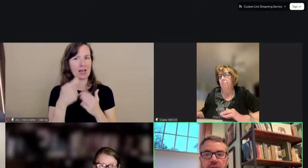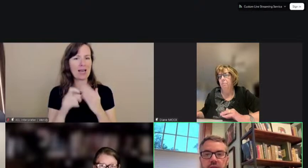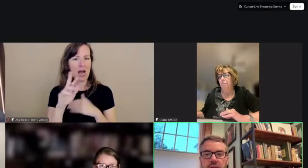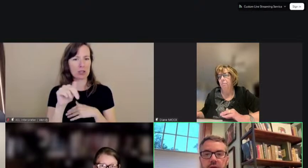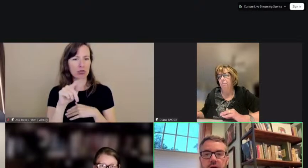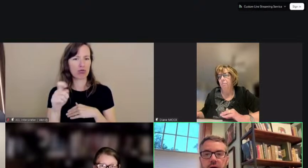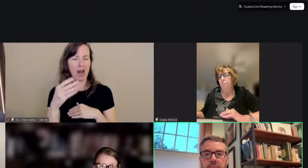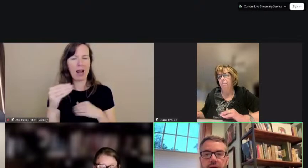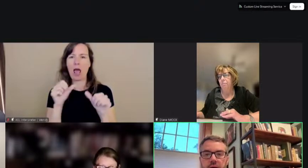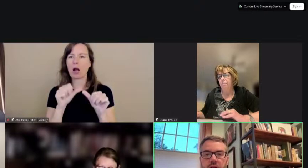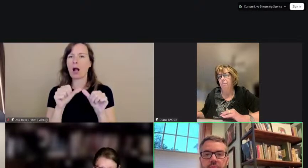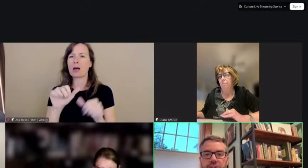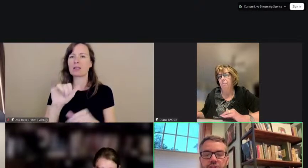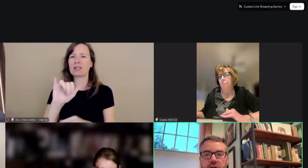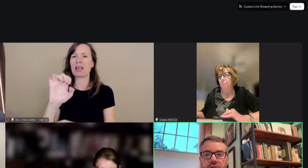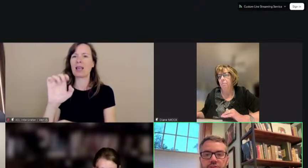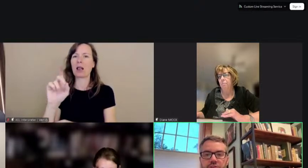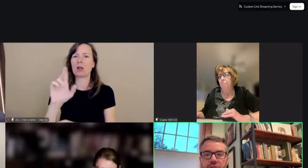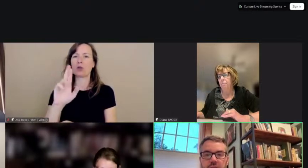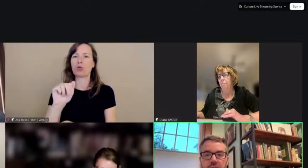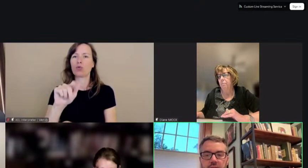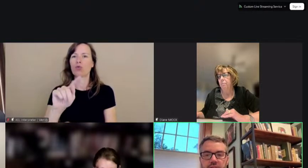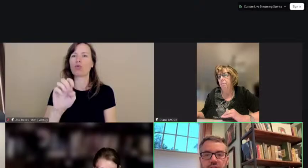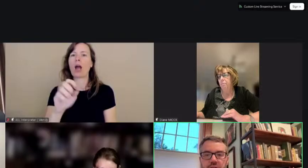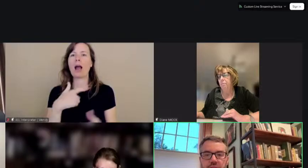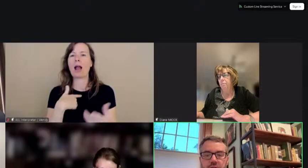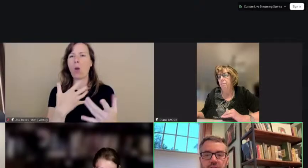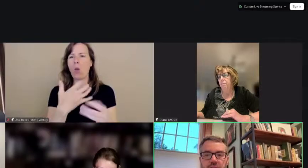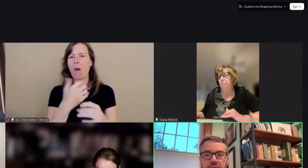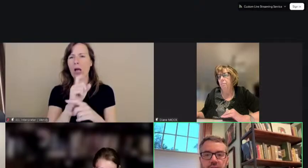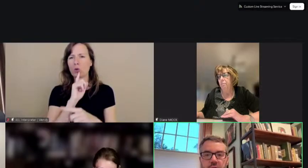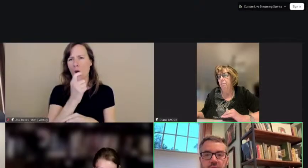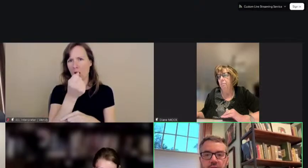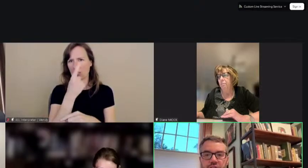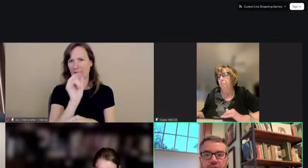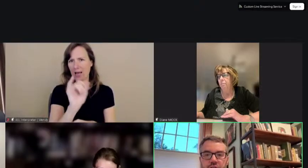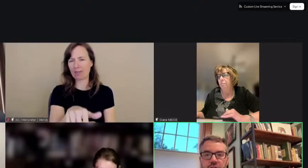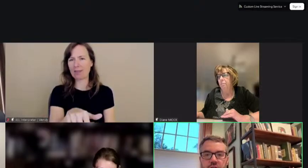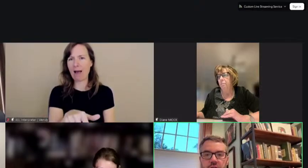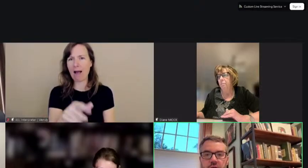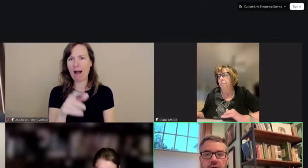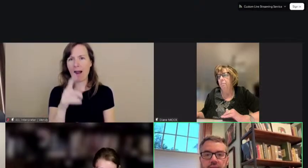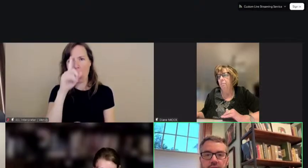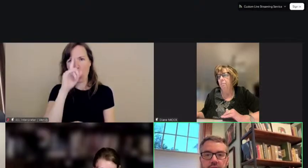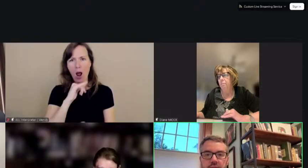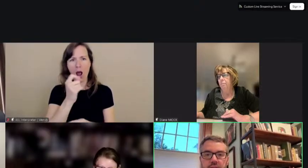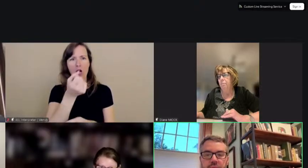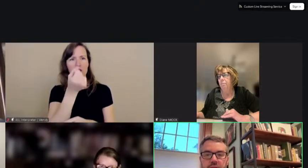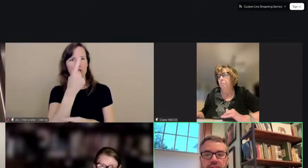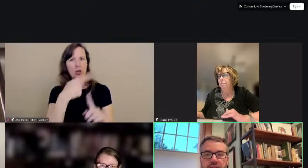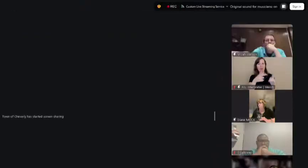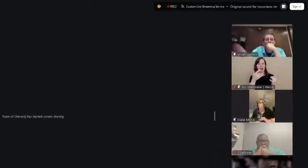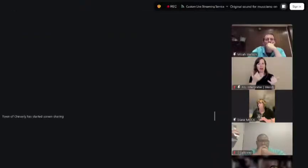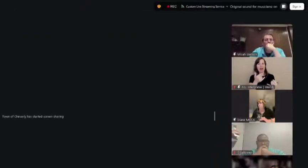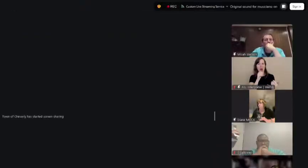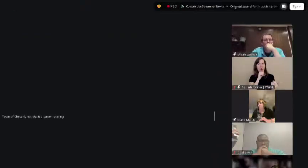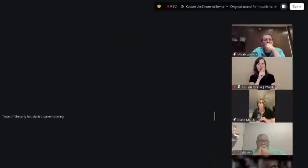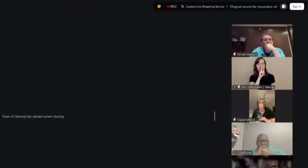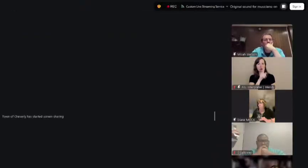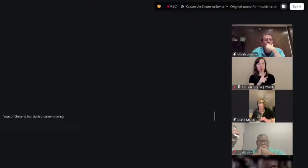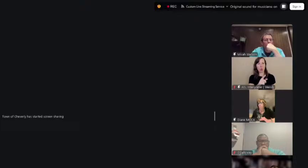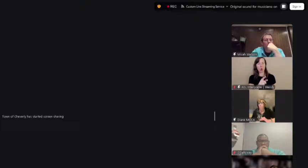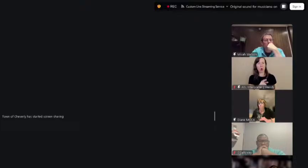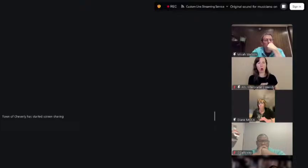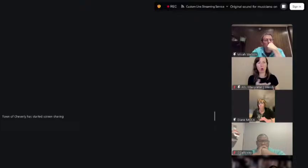rate. And I want to make sure I understood that because I thought I did, and now I'm not sure I did, because it has